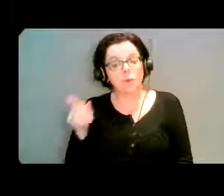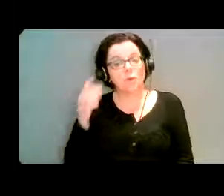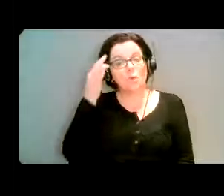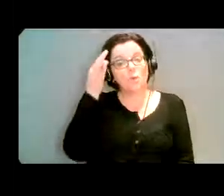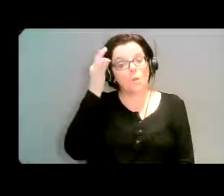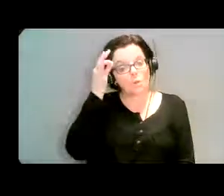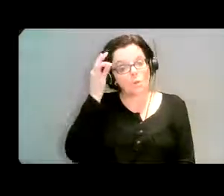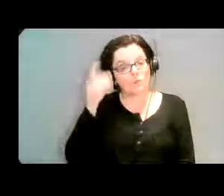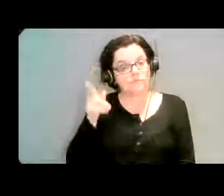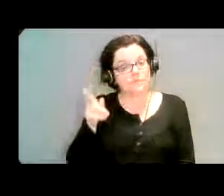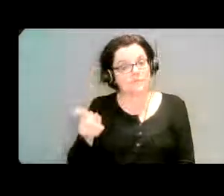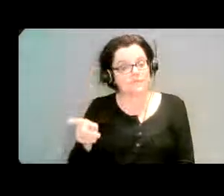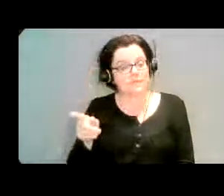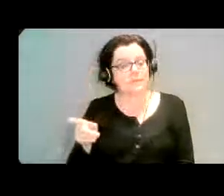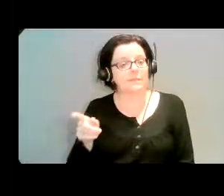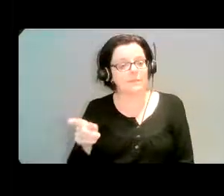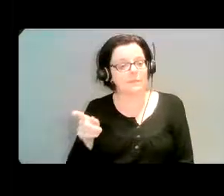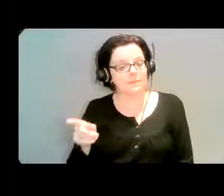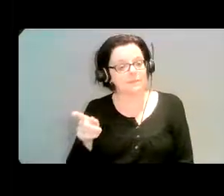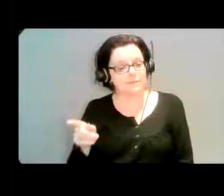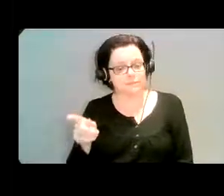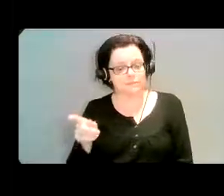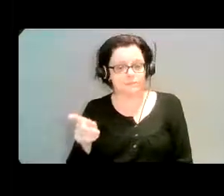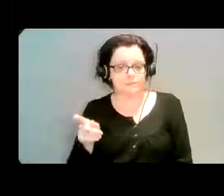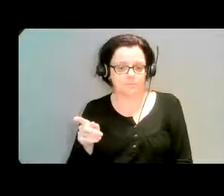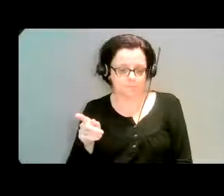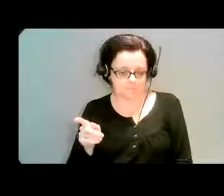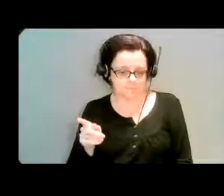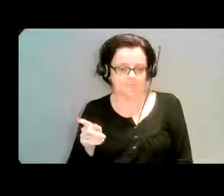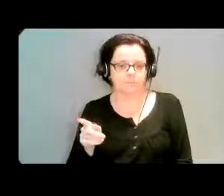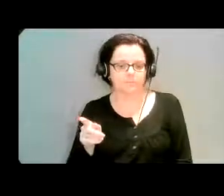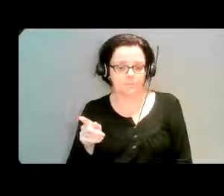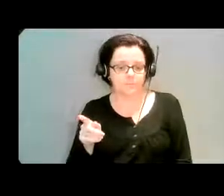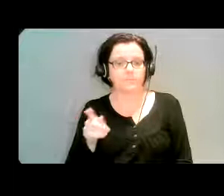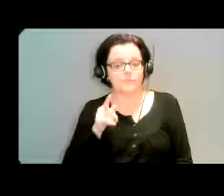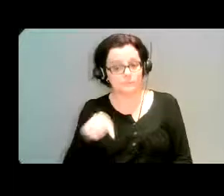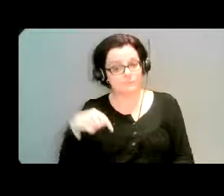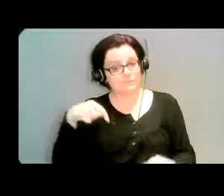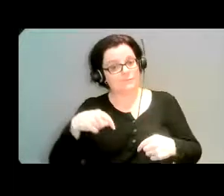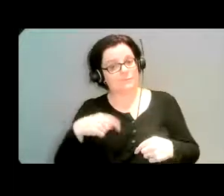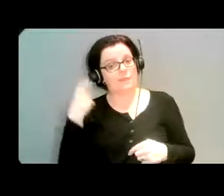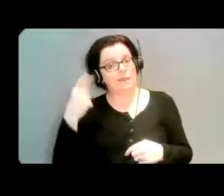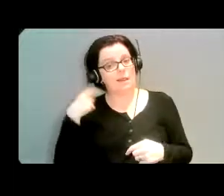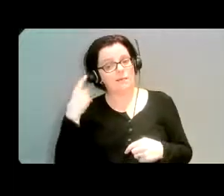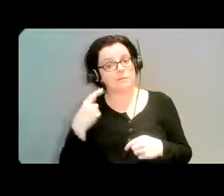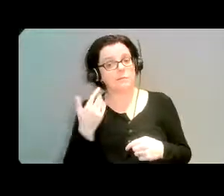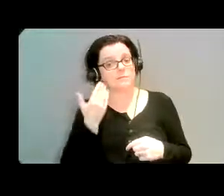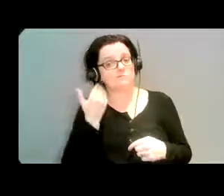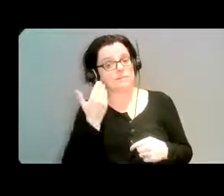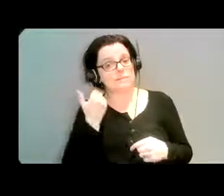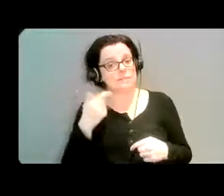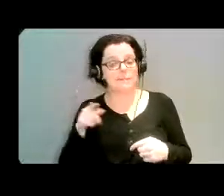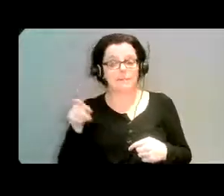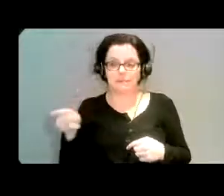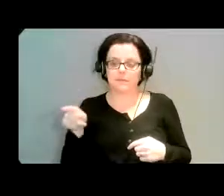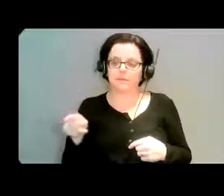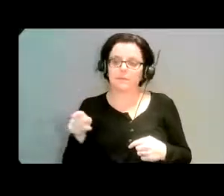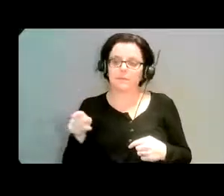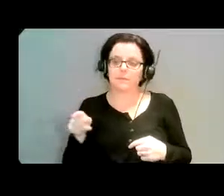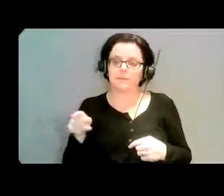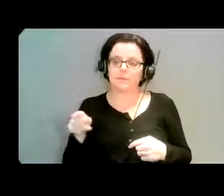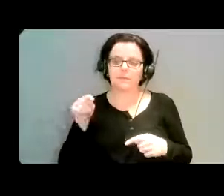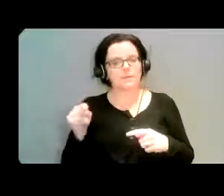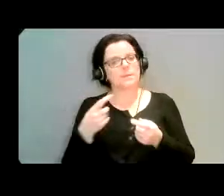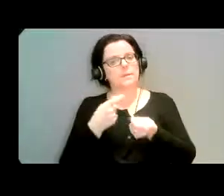least in London in kind of recent years put all kinds of restrictions on this. So